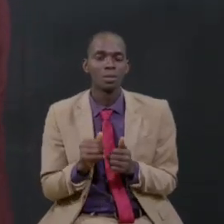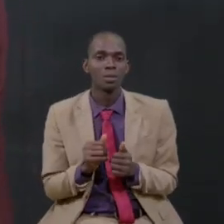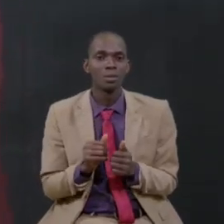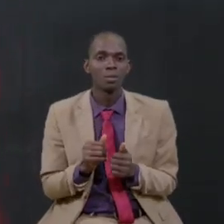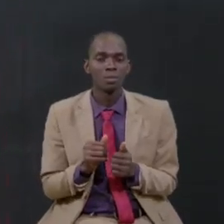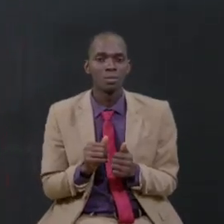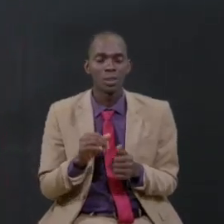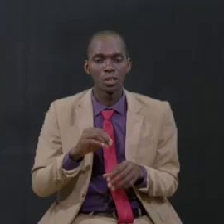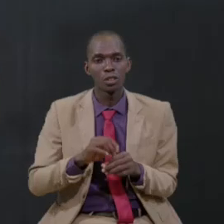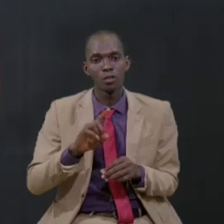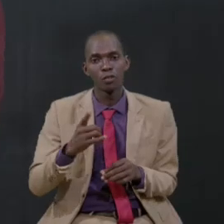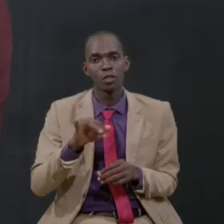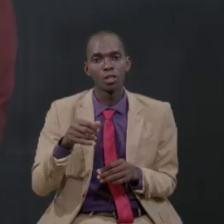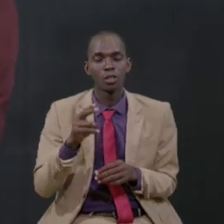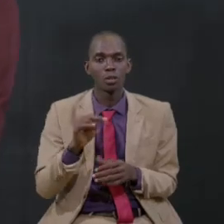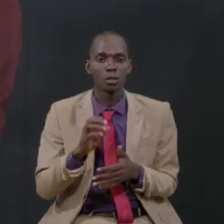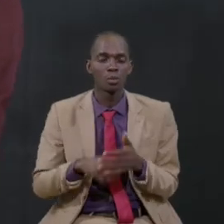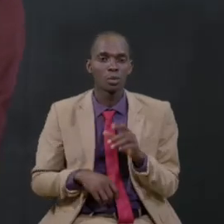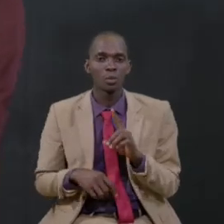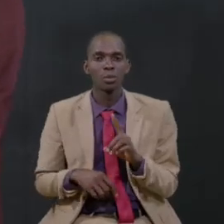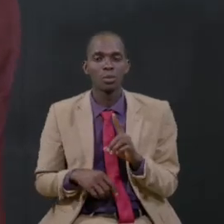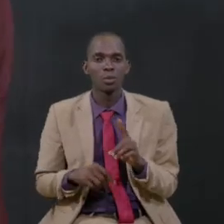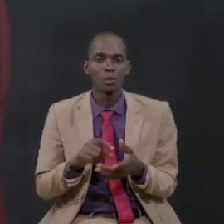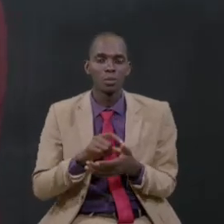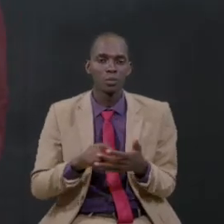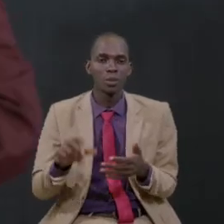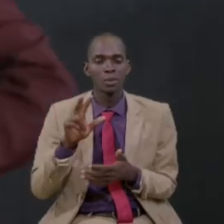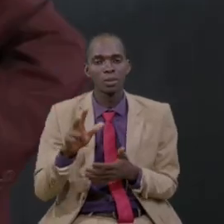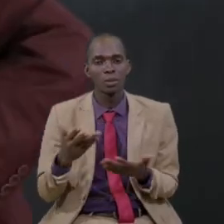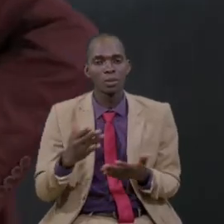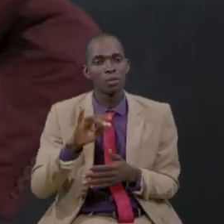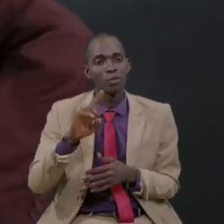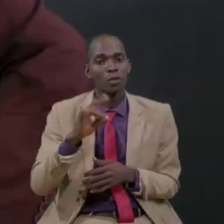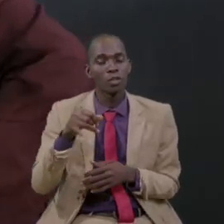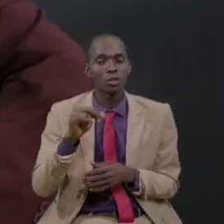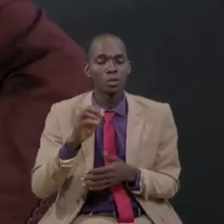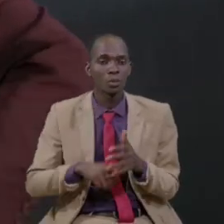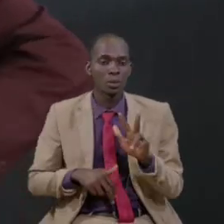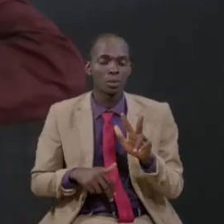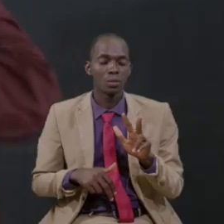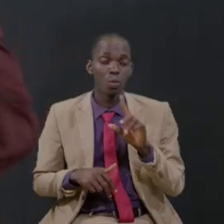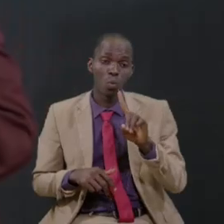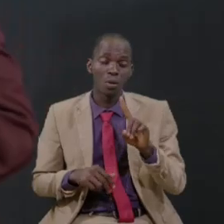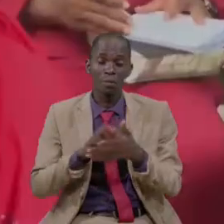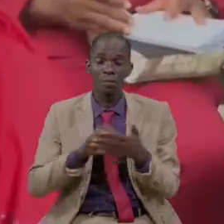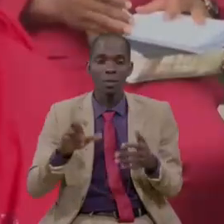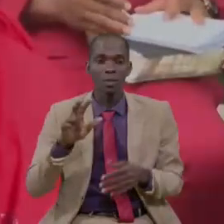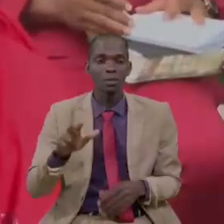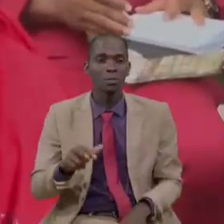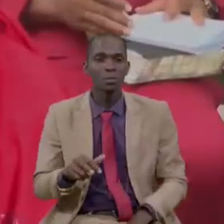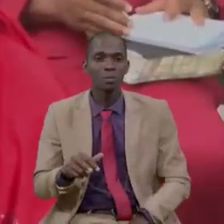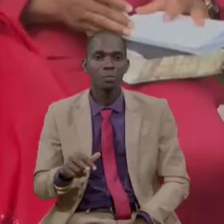1, and I'm reading from verse 3 here, that which we have seen, and that which, that's what